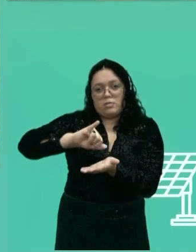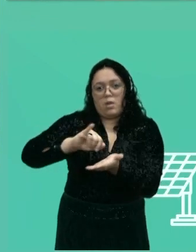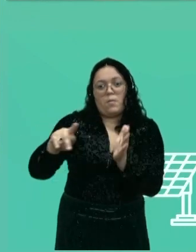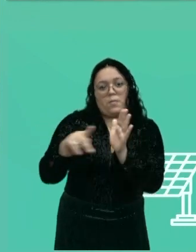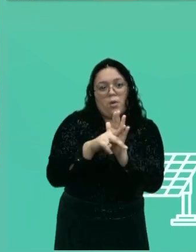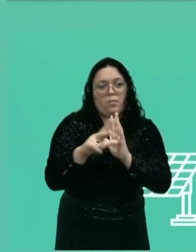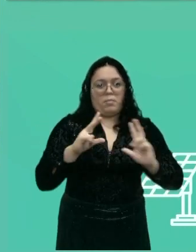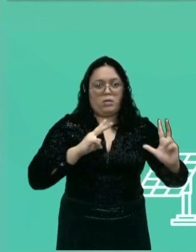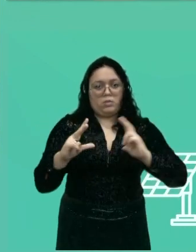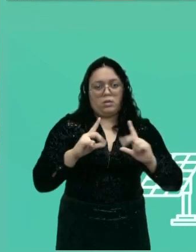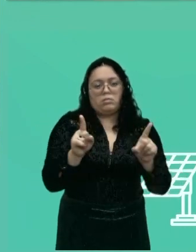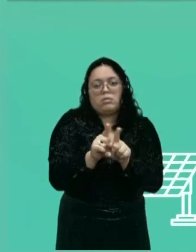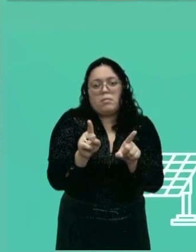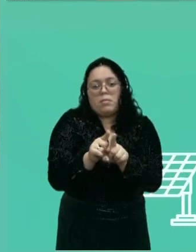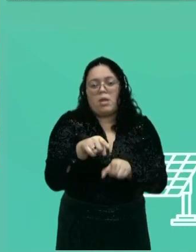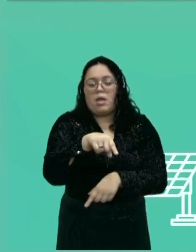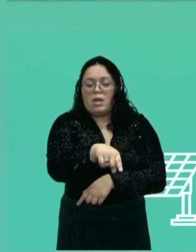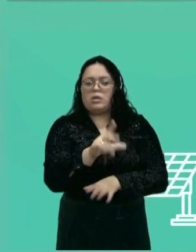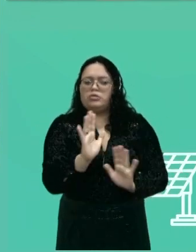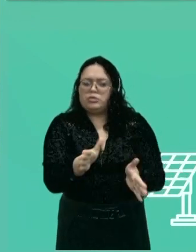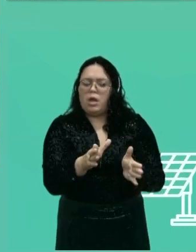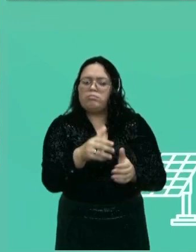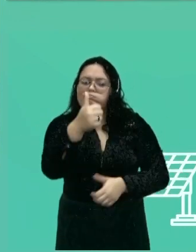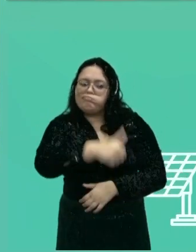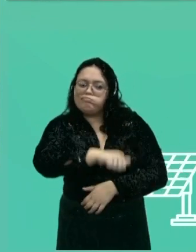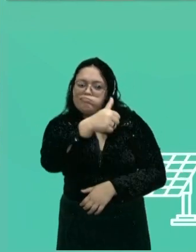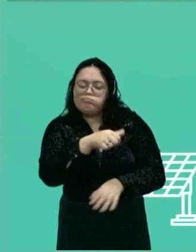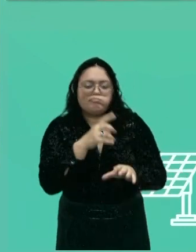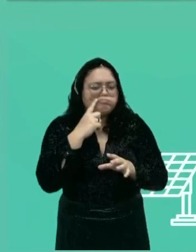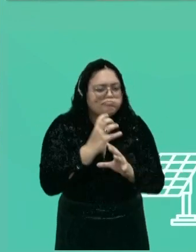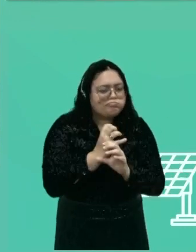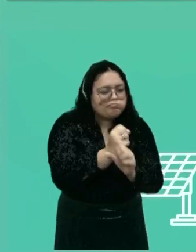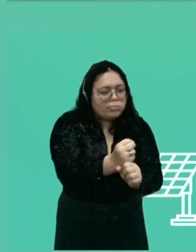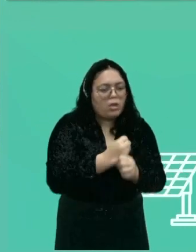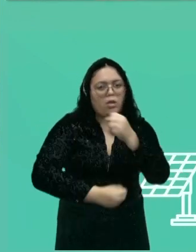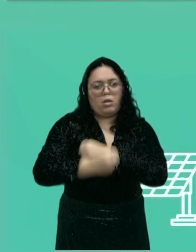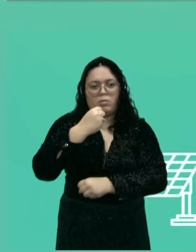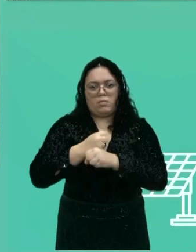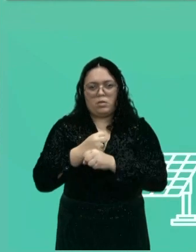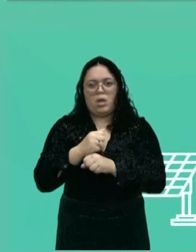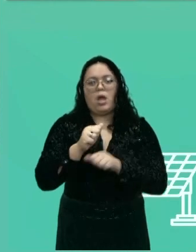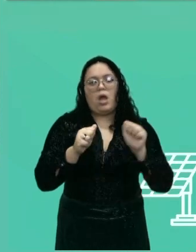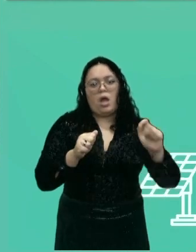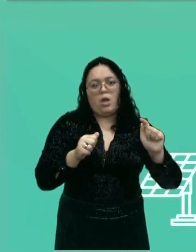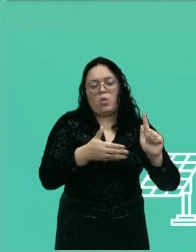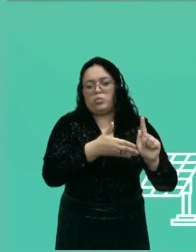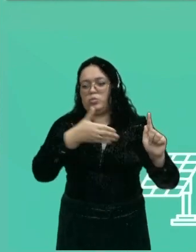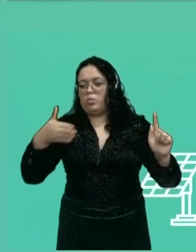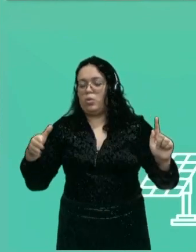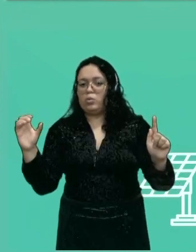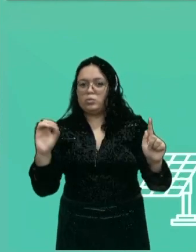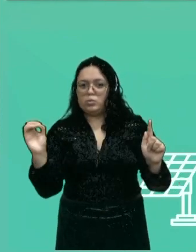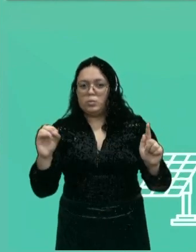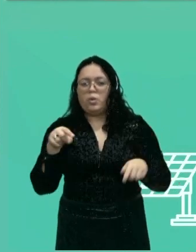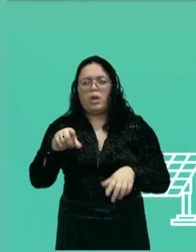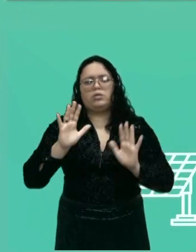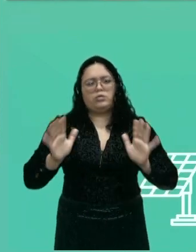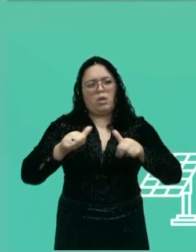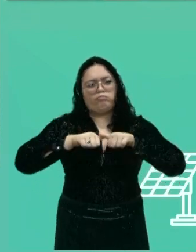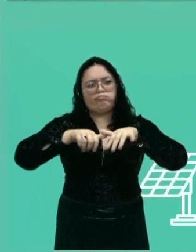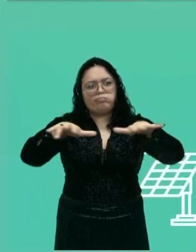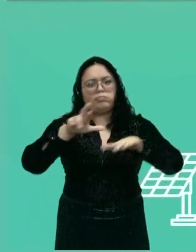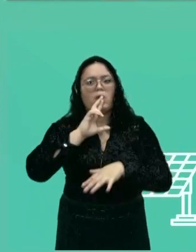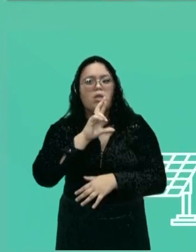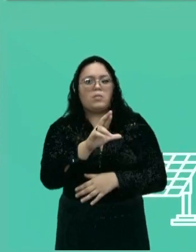on this last year from August to October, and BEIS have recently published their responses to the different input that they've received